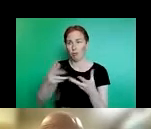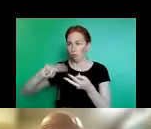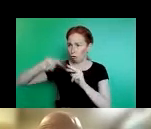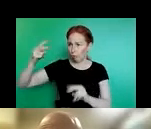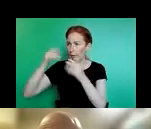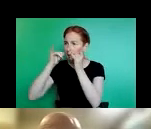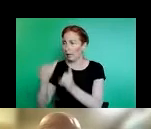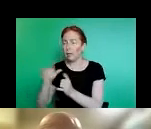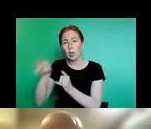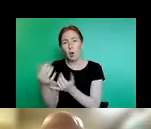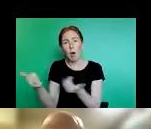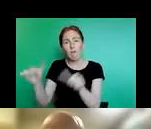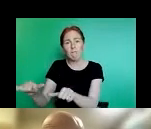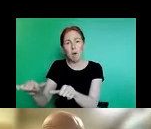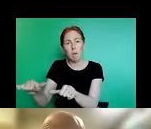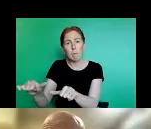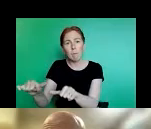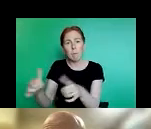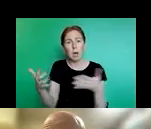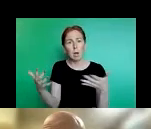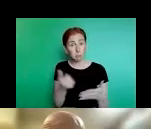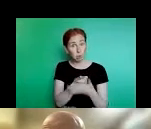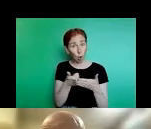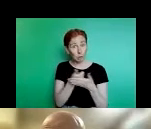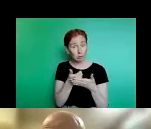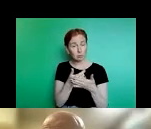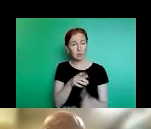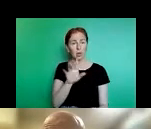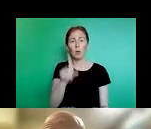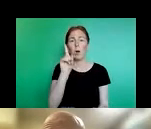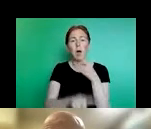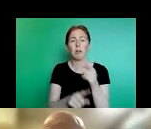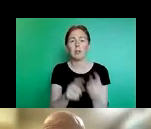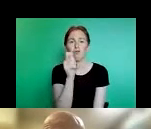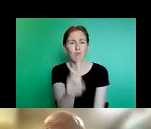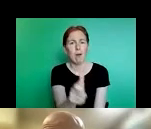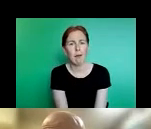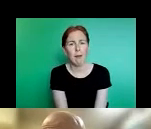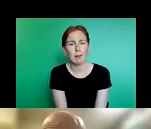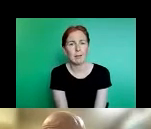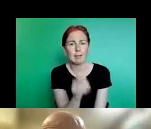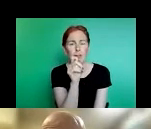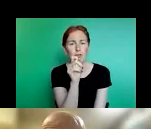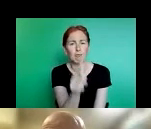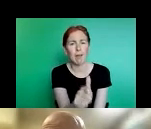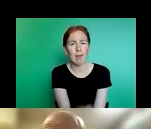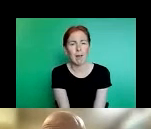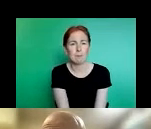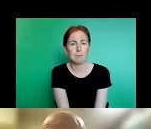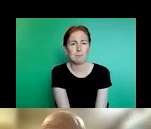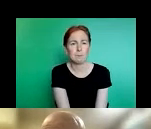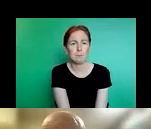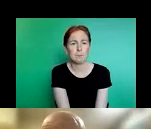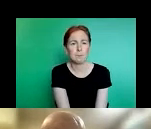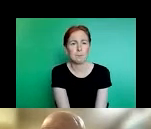And the answer to that is that it's rare, but yes, it does happen. Rare because